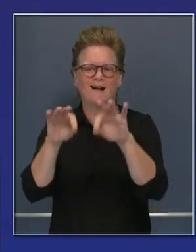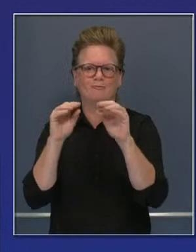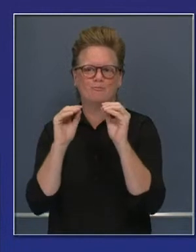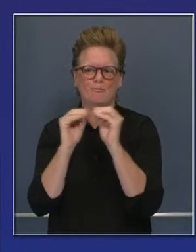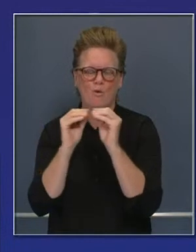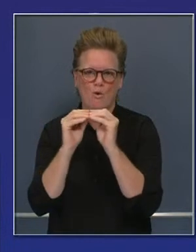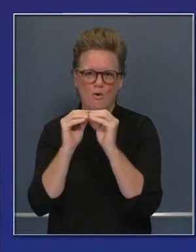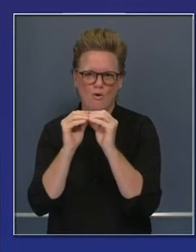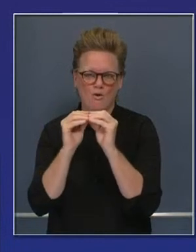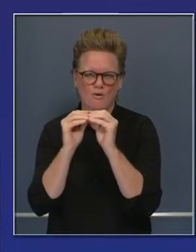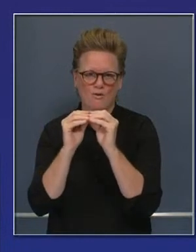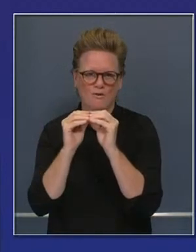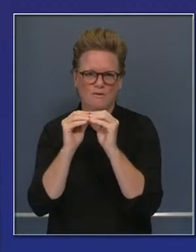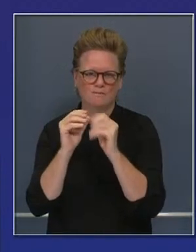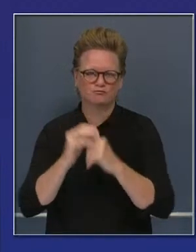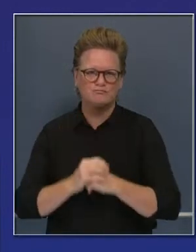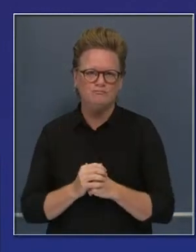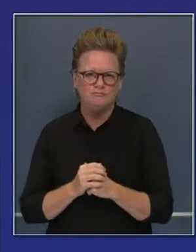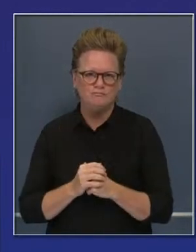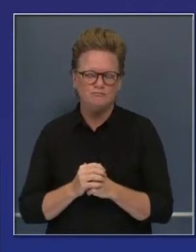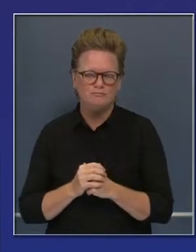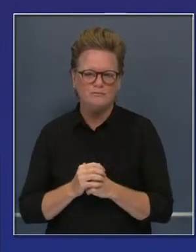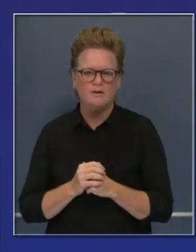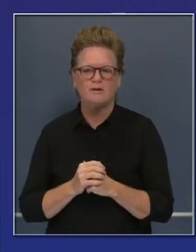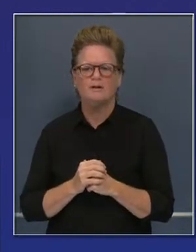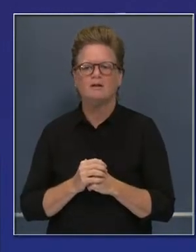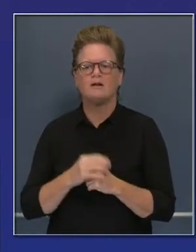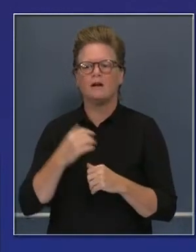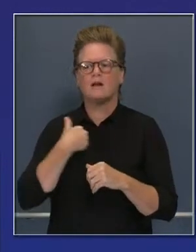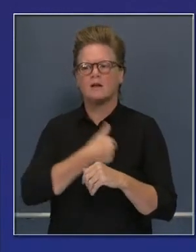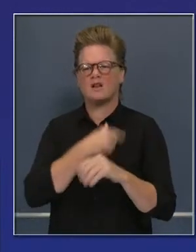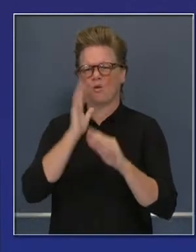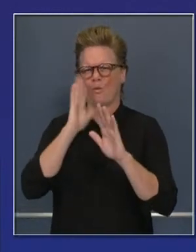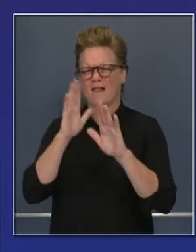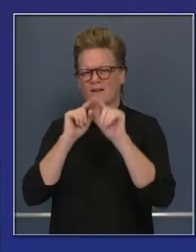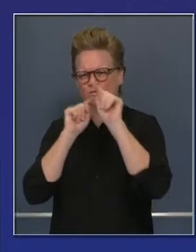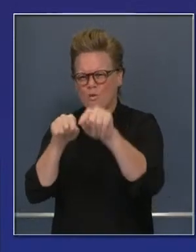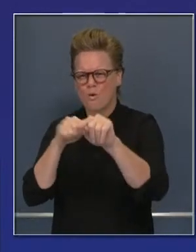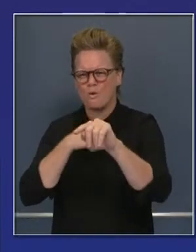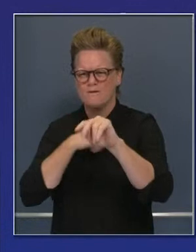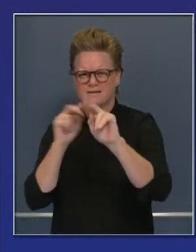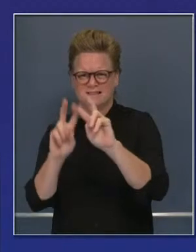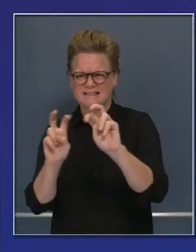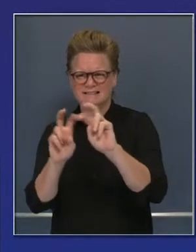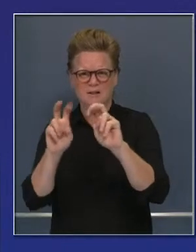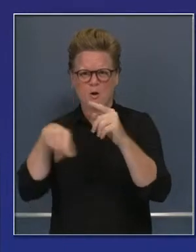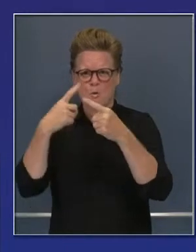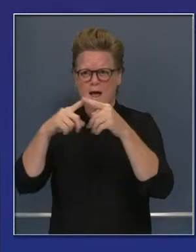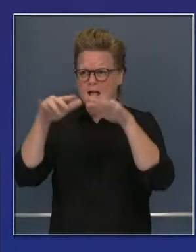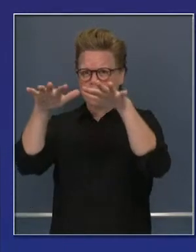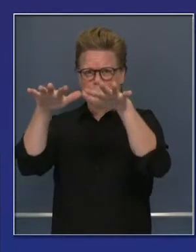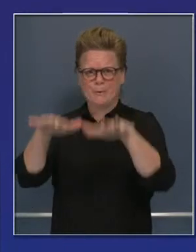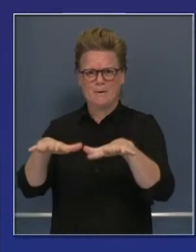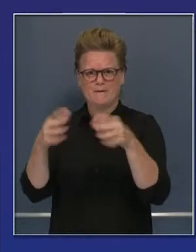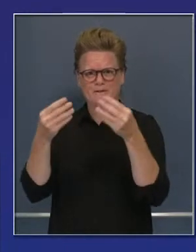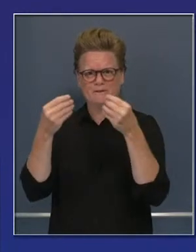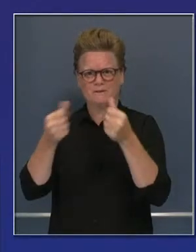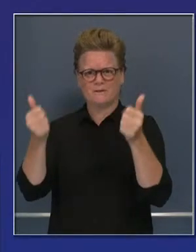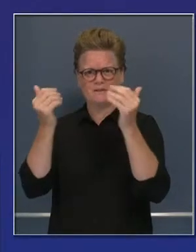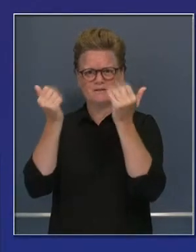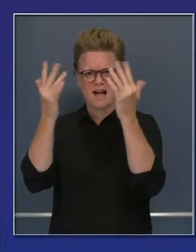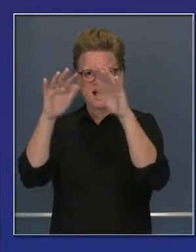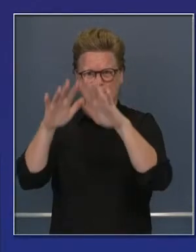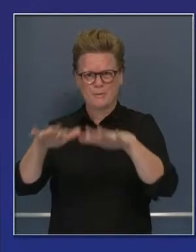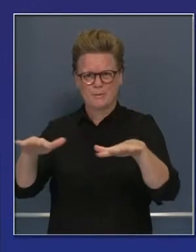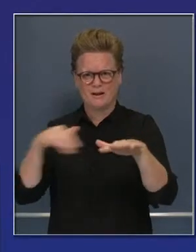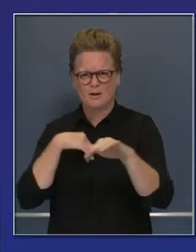quite literally settles and we're able to go back and assess the damage based upon this historic wildfire season. Let